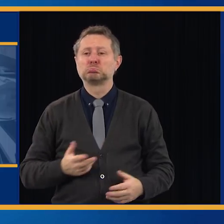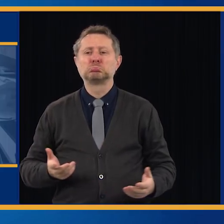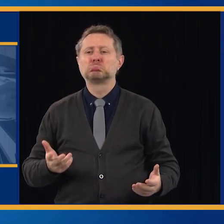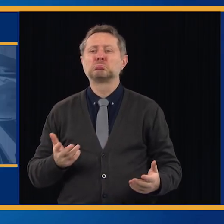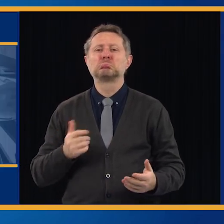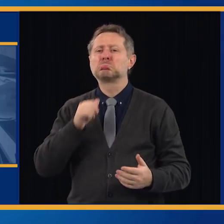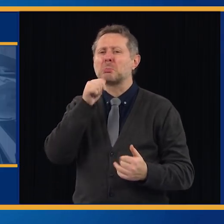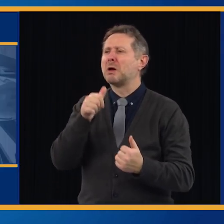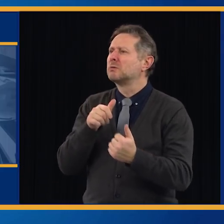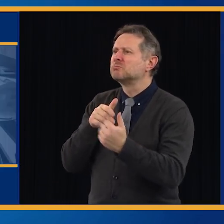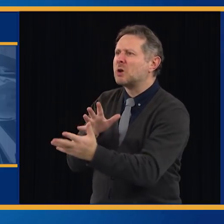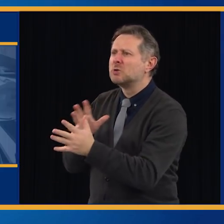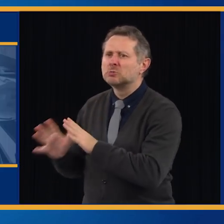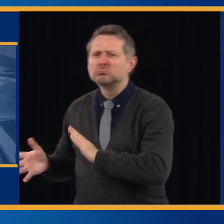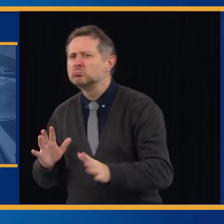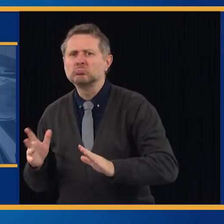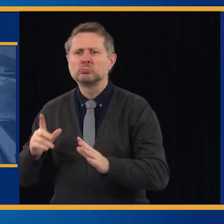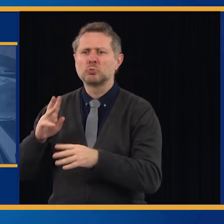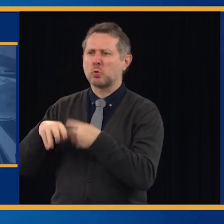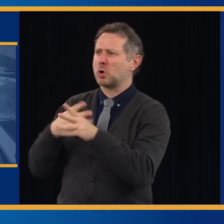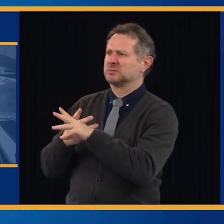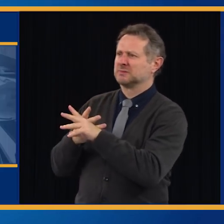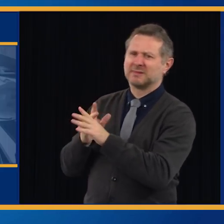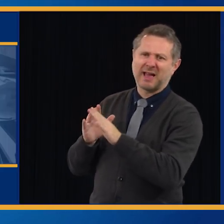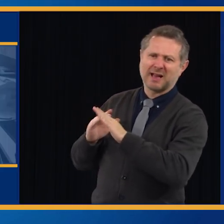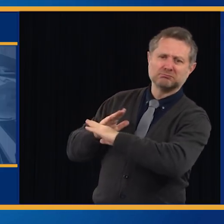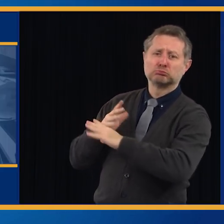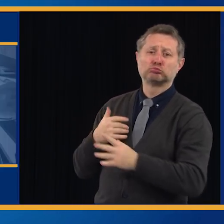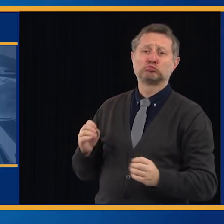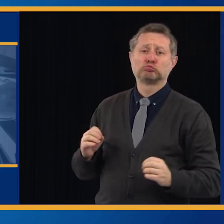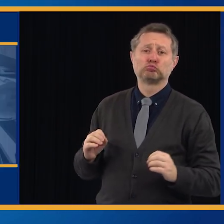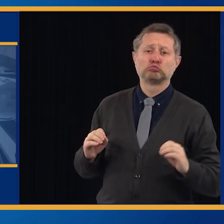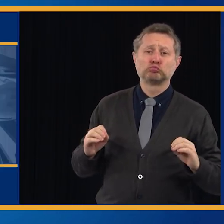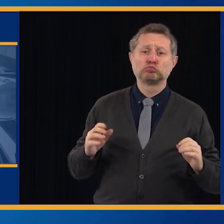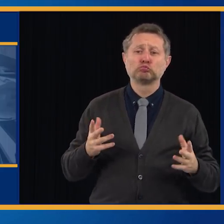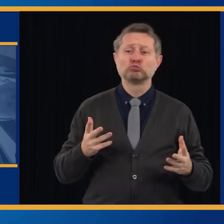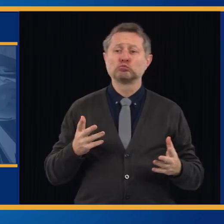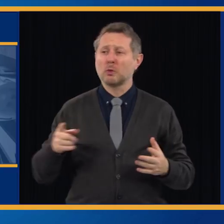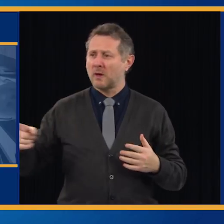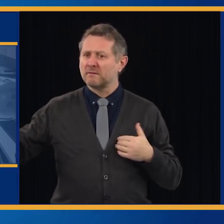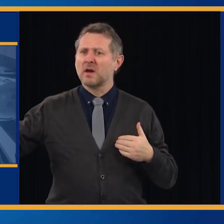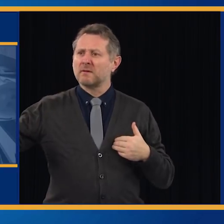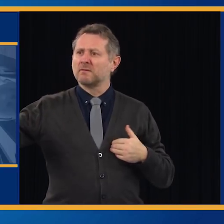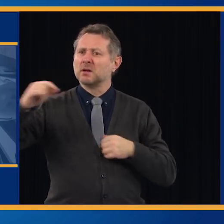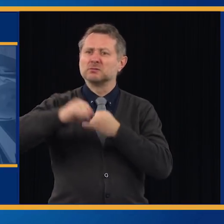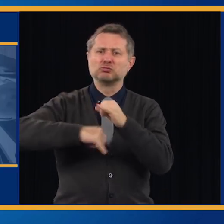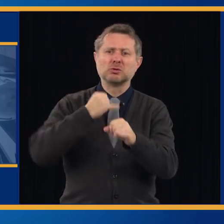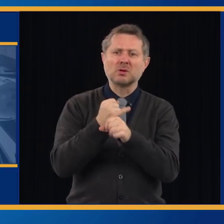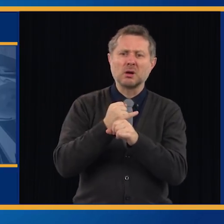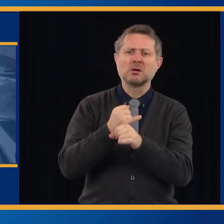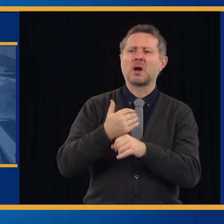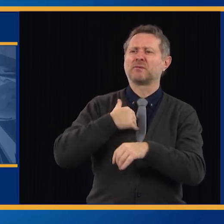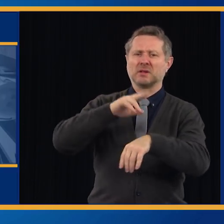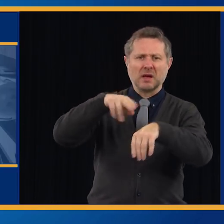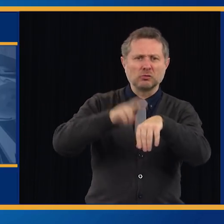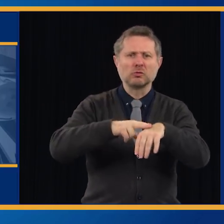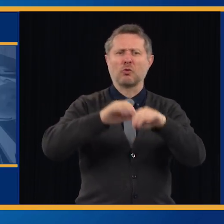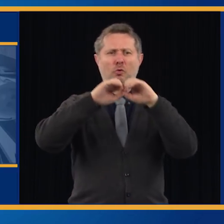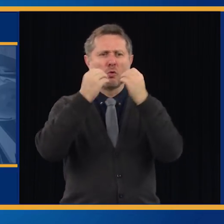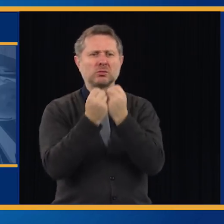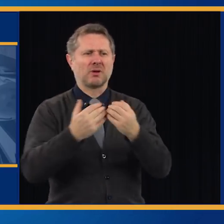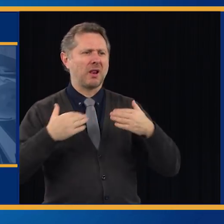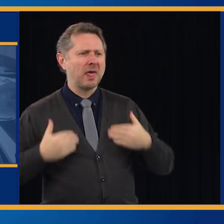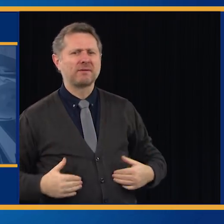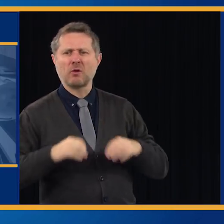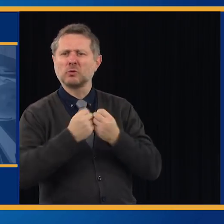right? But there's a whole international, national health community would do that. Where are all the experts? Where was the New York